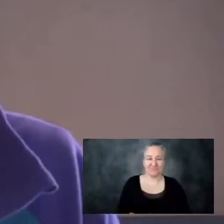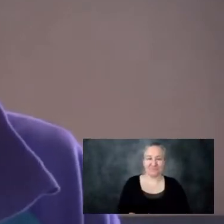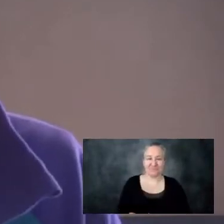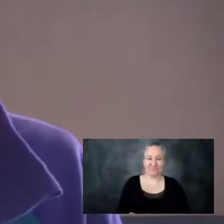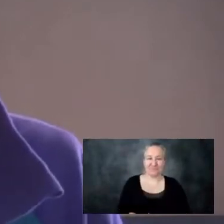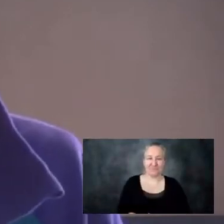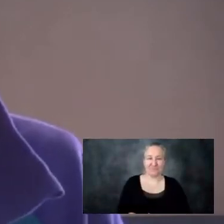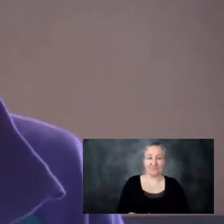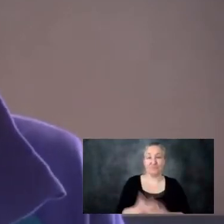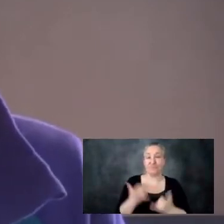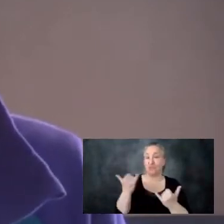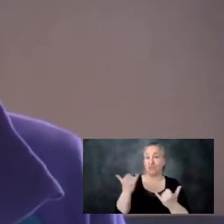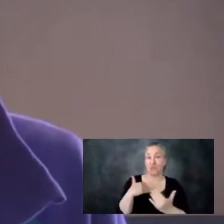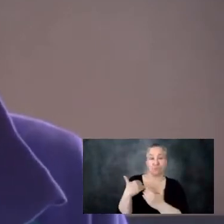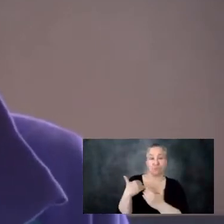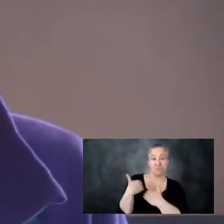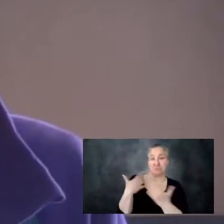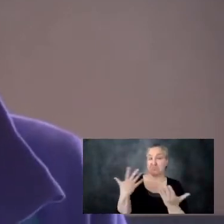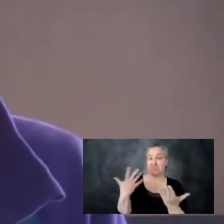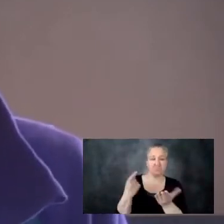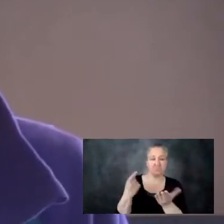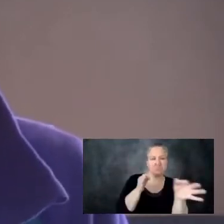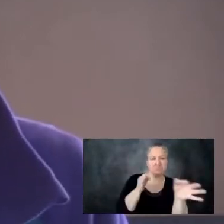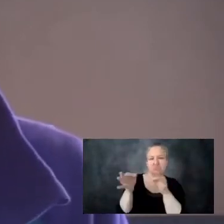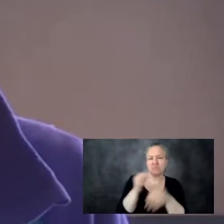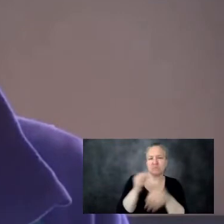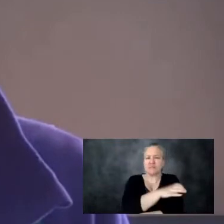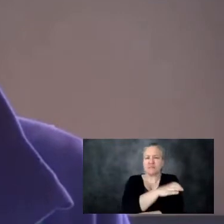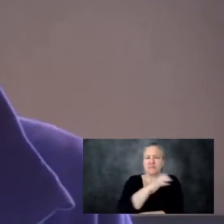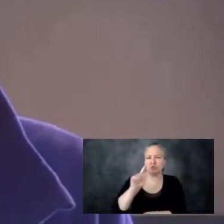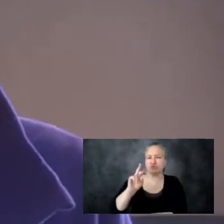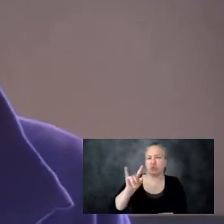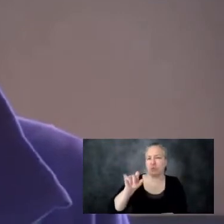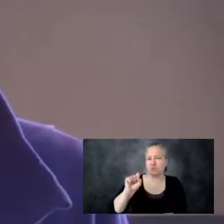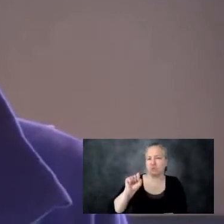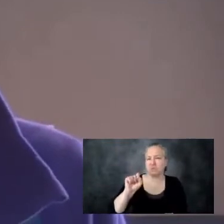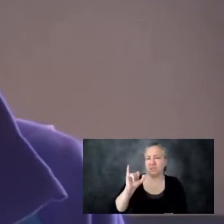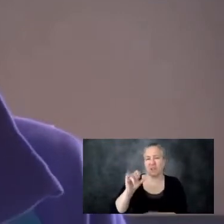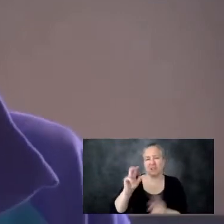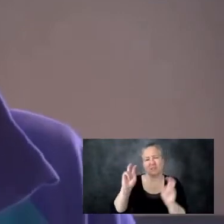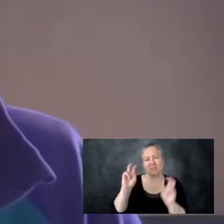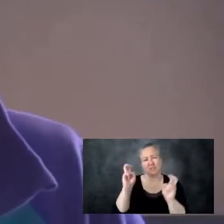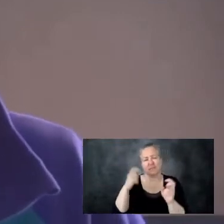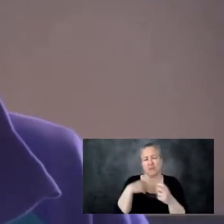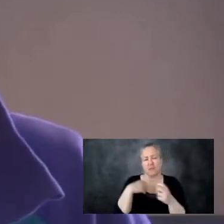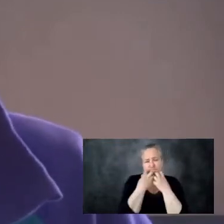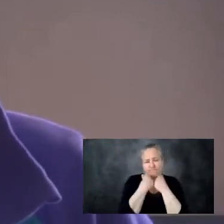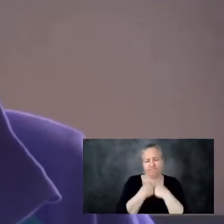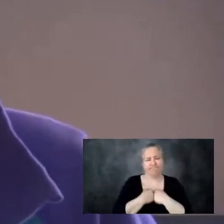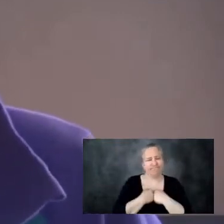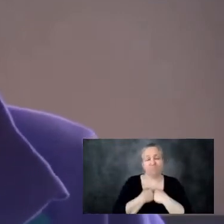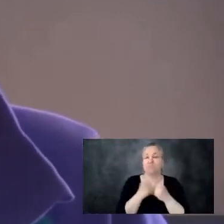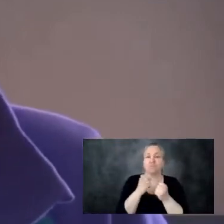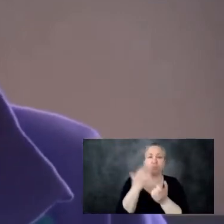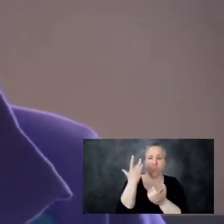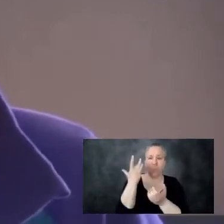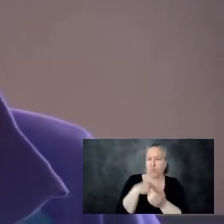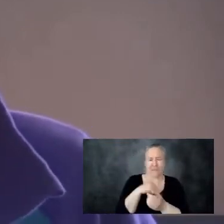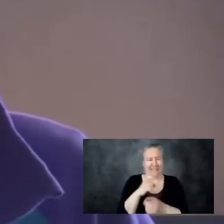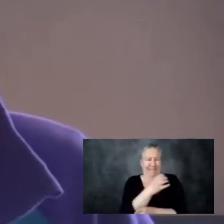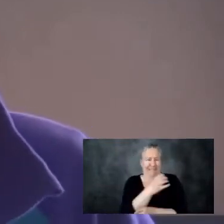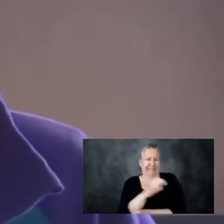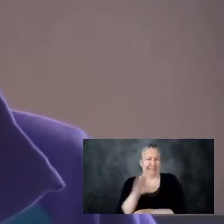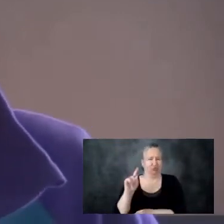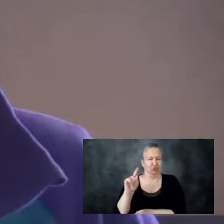So my task today was to talk about clinical trials, and this is something that is near and dear to my heart. So why do we need clinical